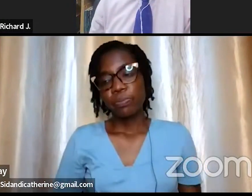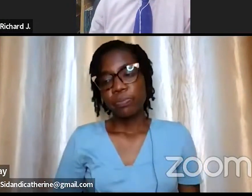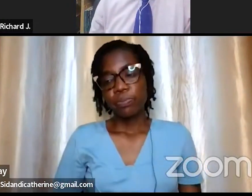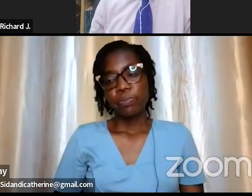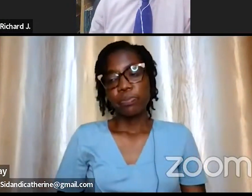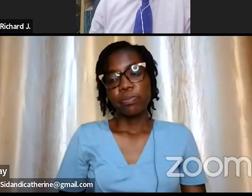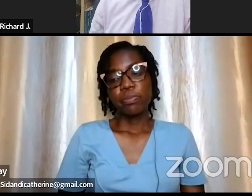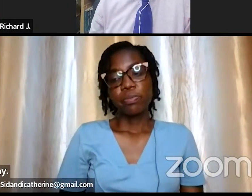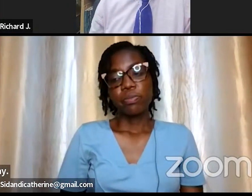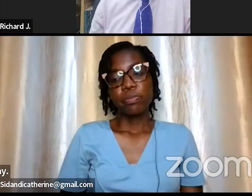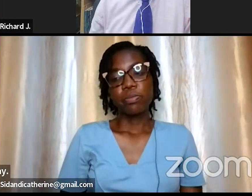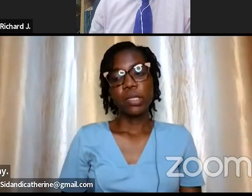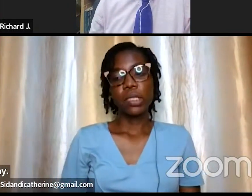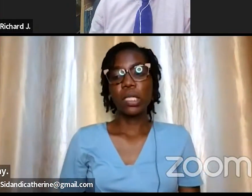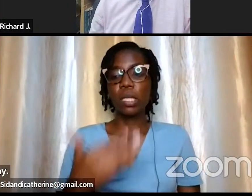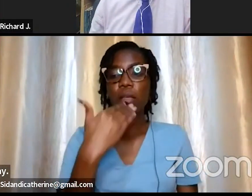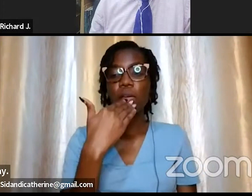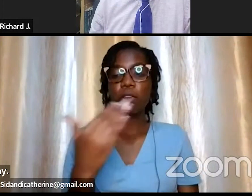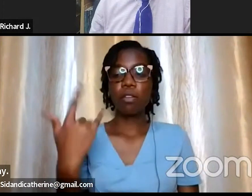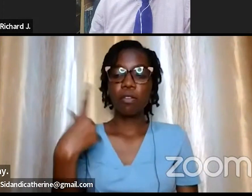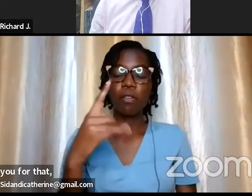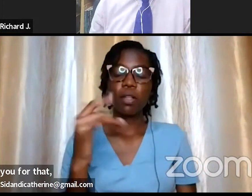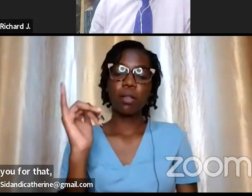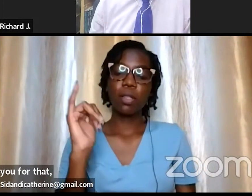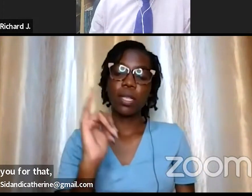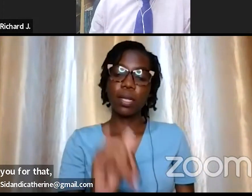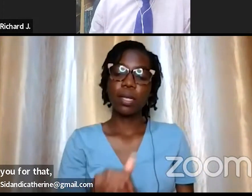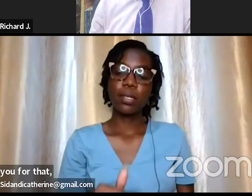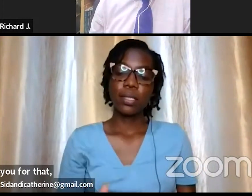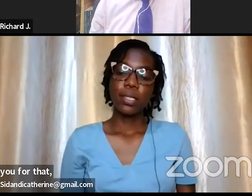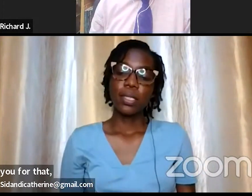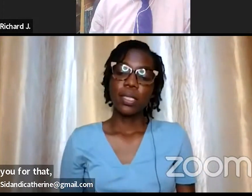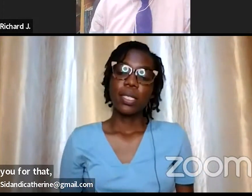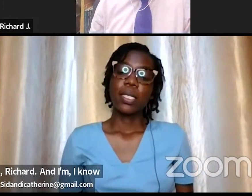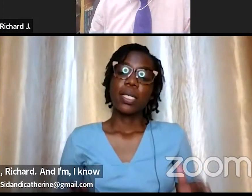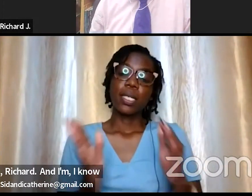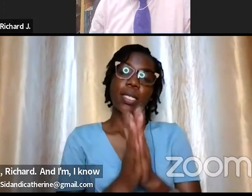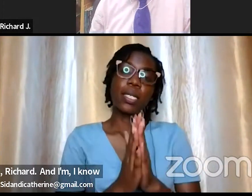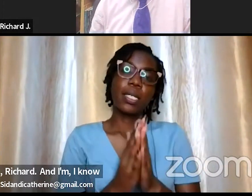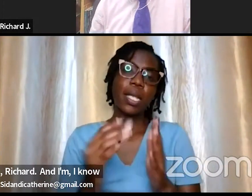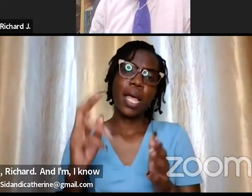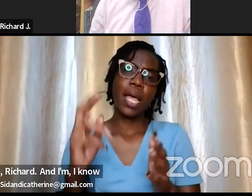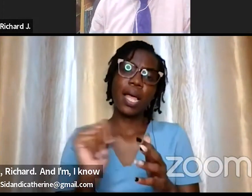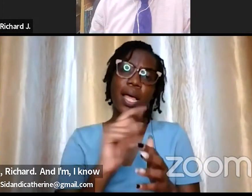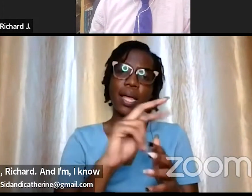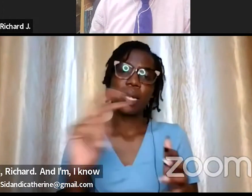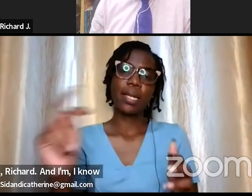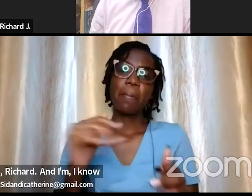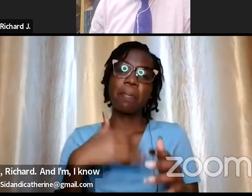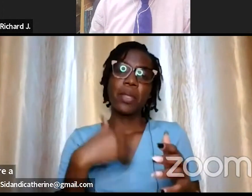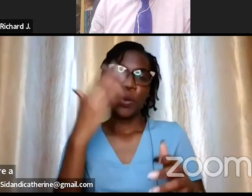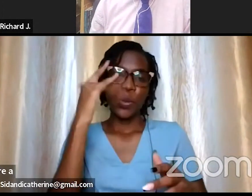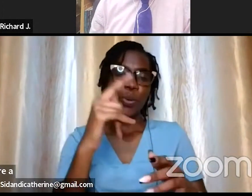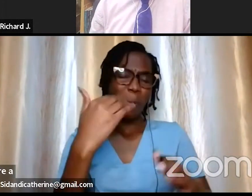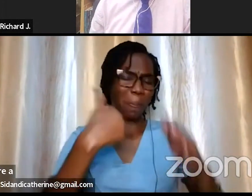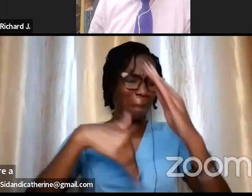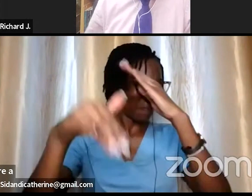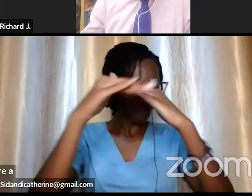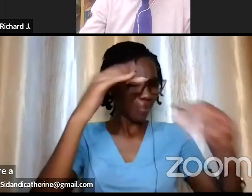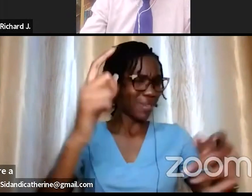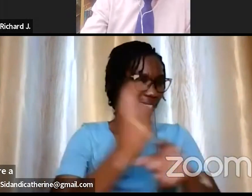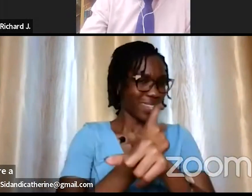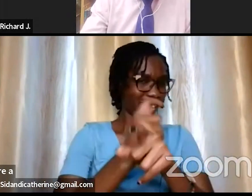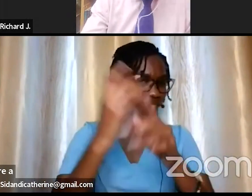All right. Thank you for that, Richard. And I know you are an expert trainer on HR for non-HR,